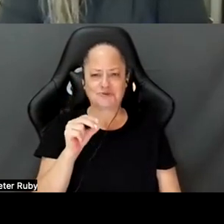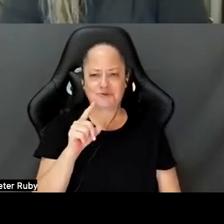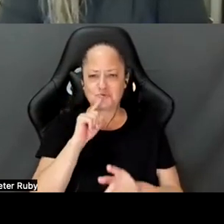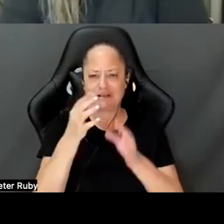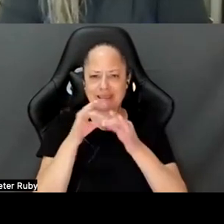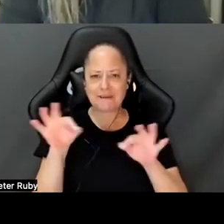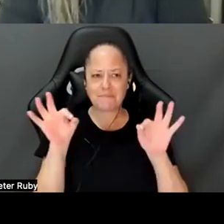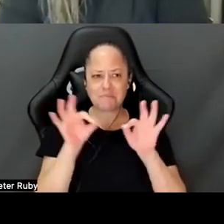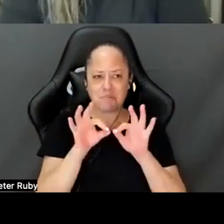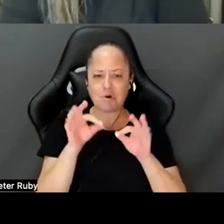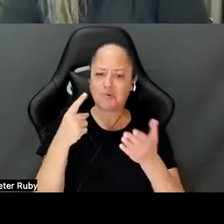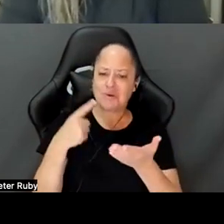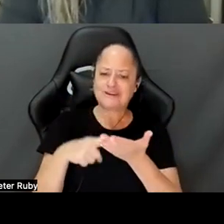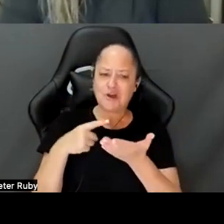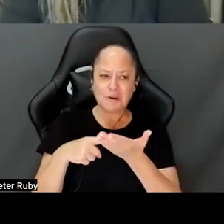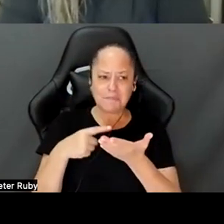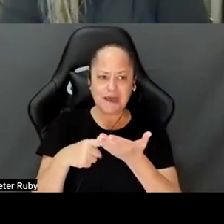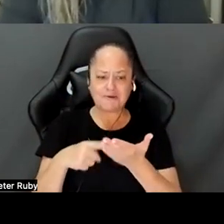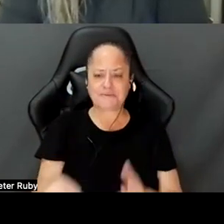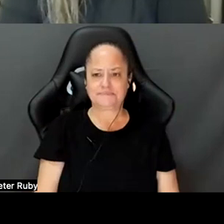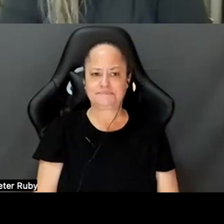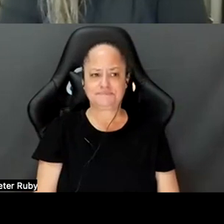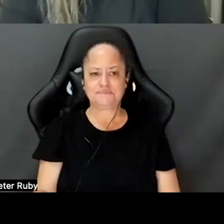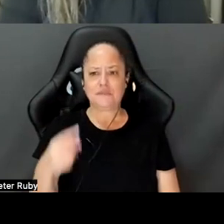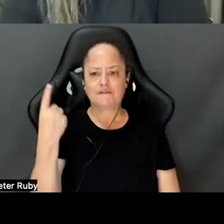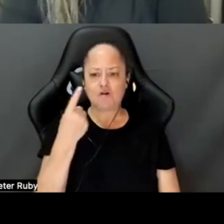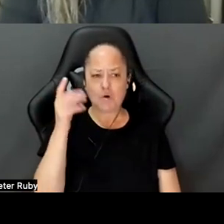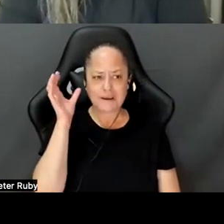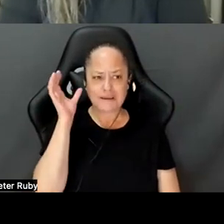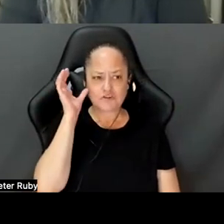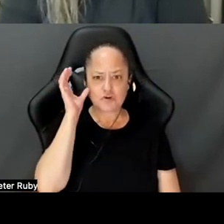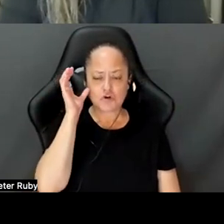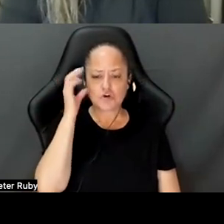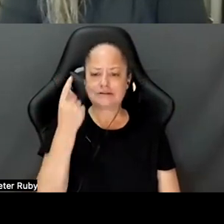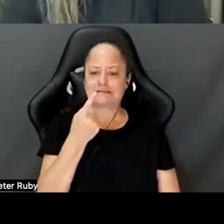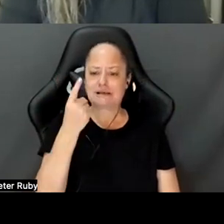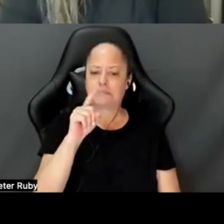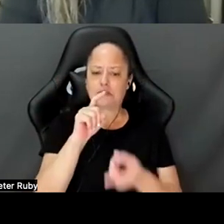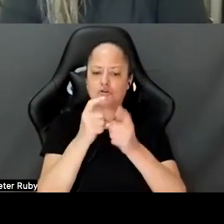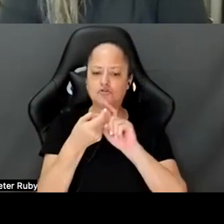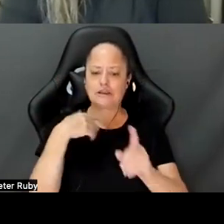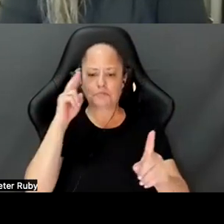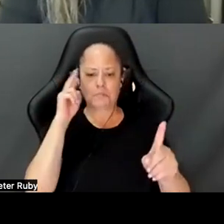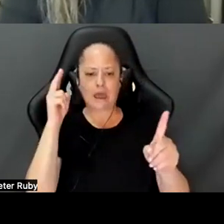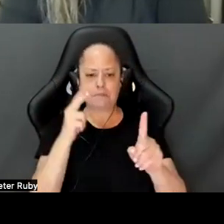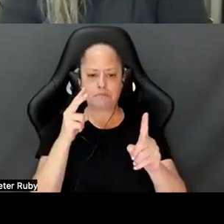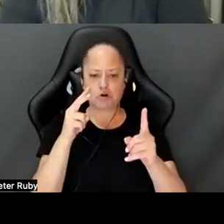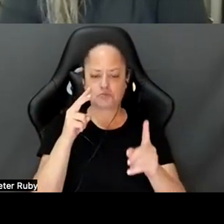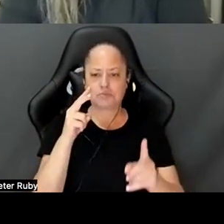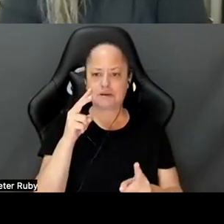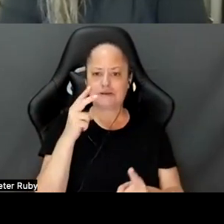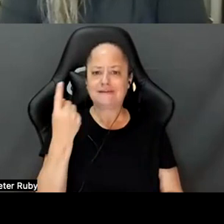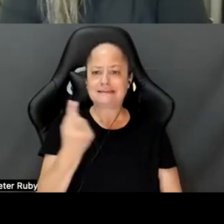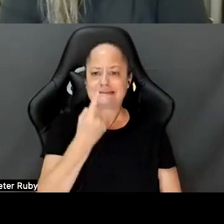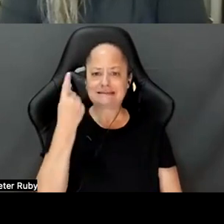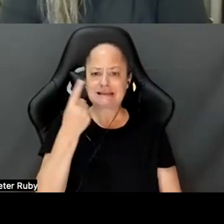we just talk about it. And yeah, I've always heard that like something that really changed my perspective on things was like if somebody